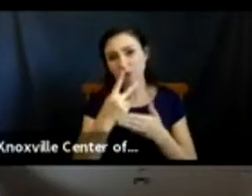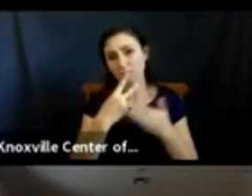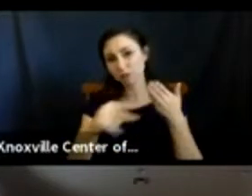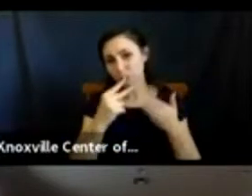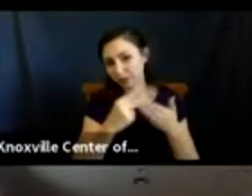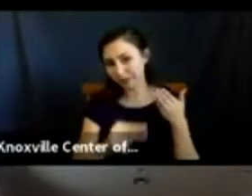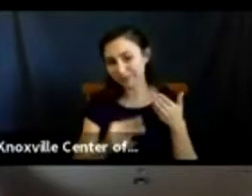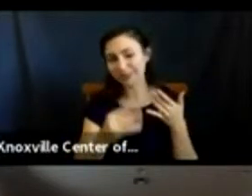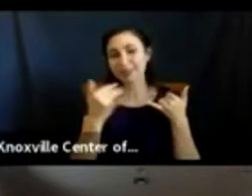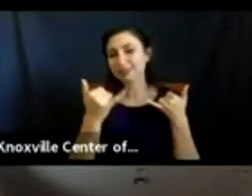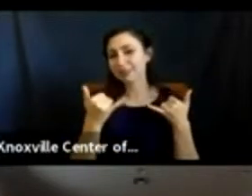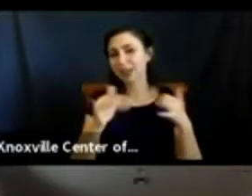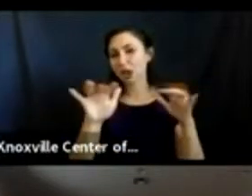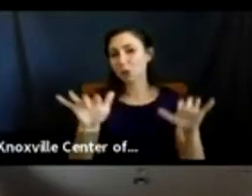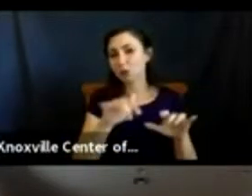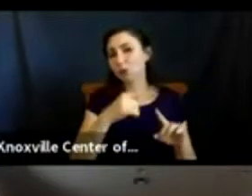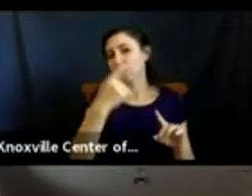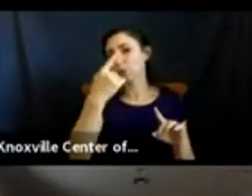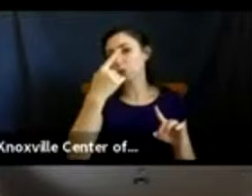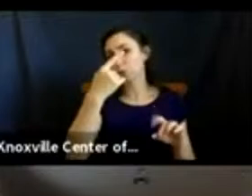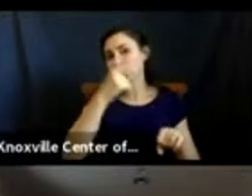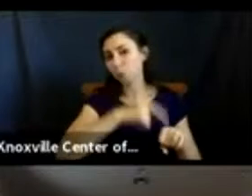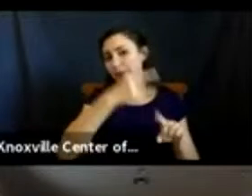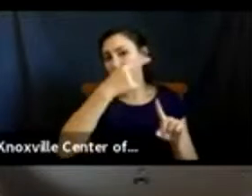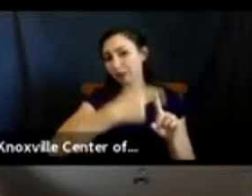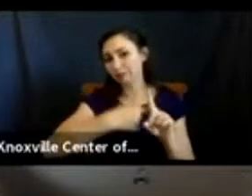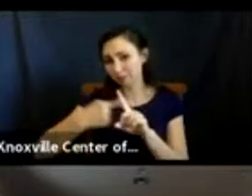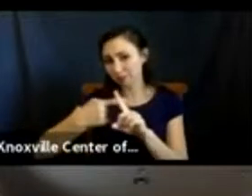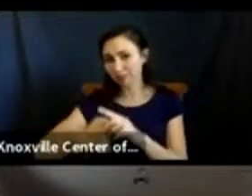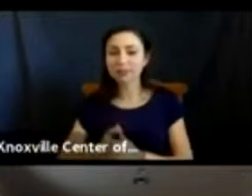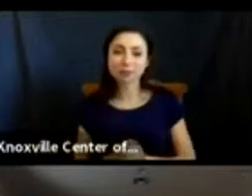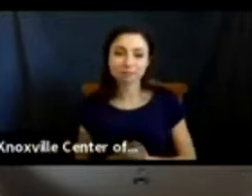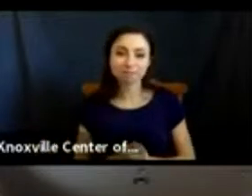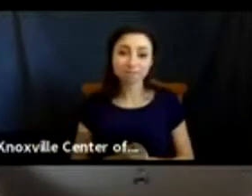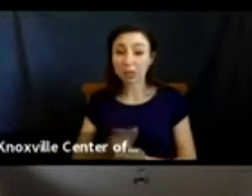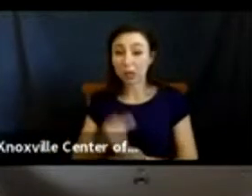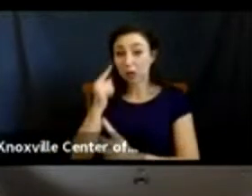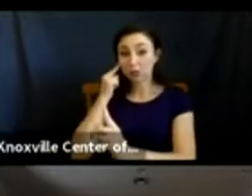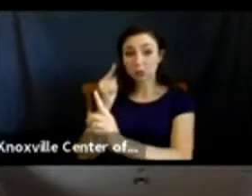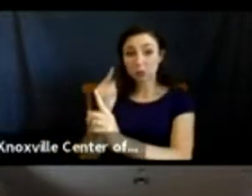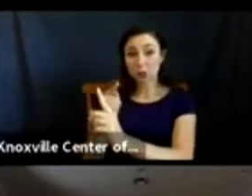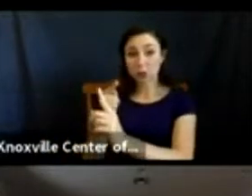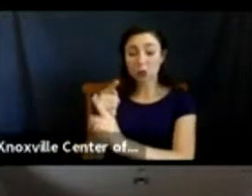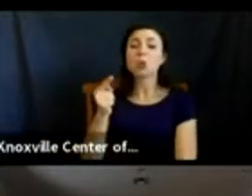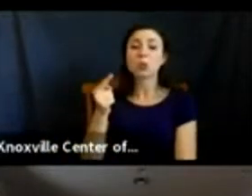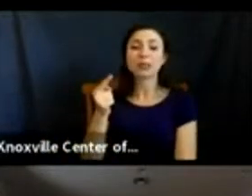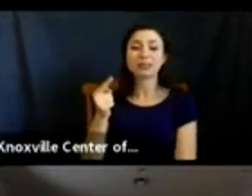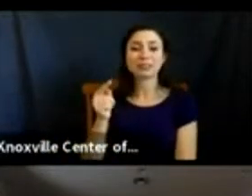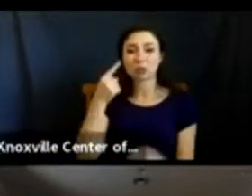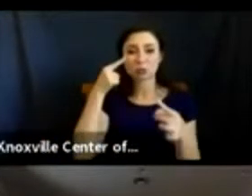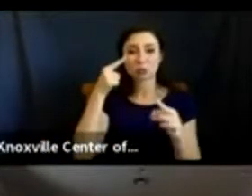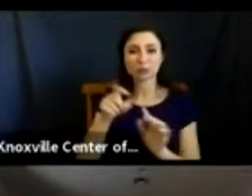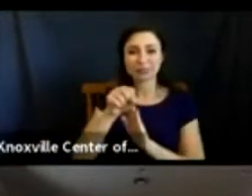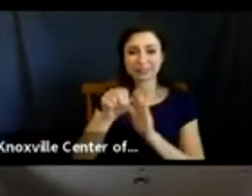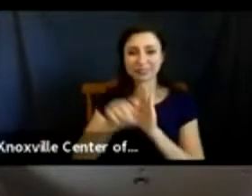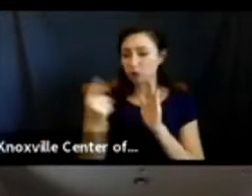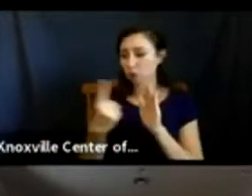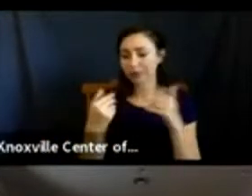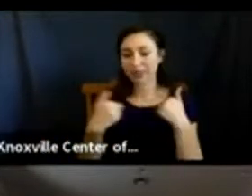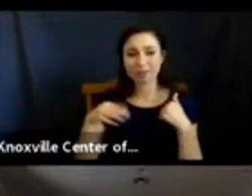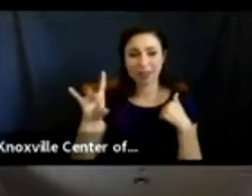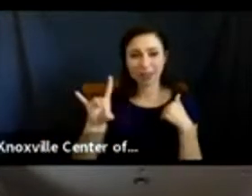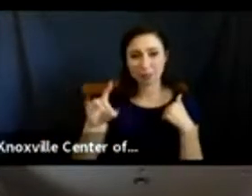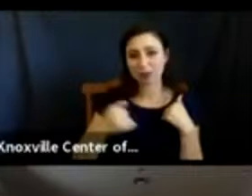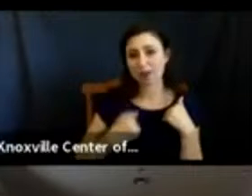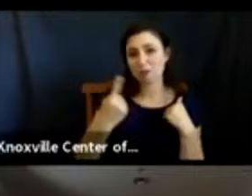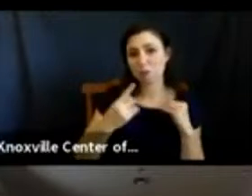to a once-a-month model, and so it's once a month. Okay. And actually, our intention is to only do, our agreement with the state is to only do 8. So we only have 1